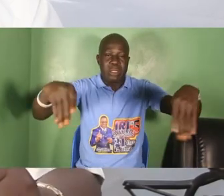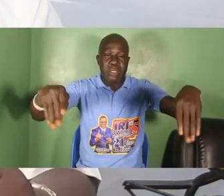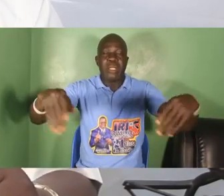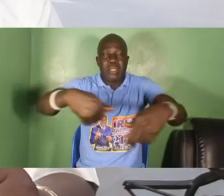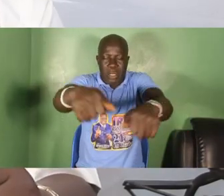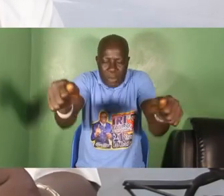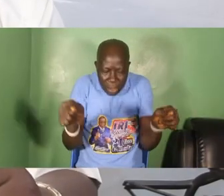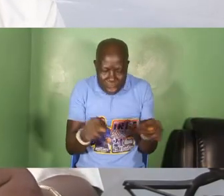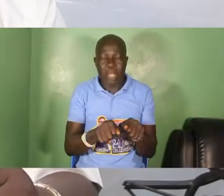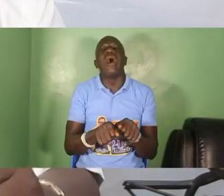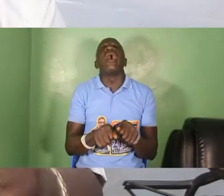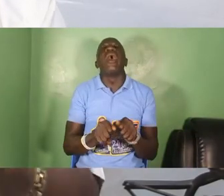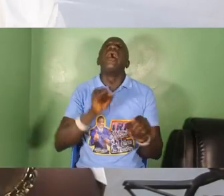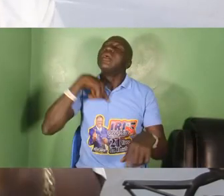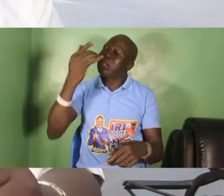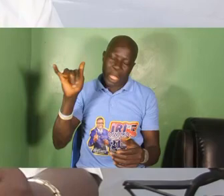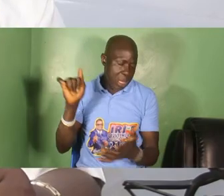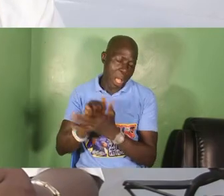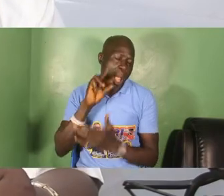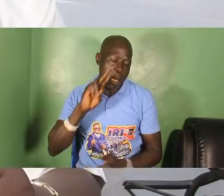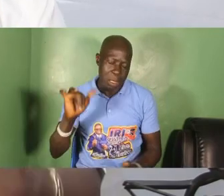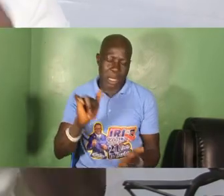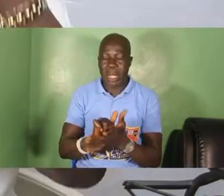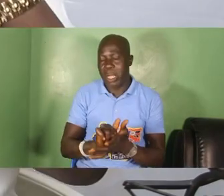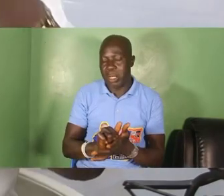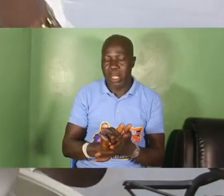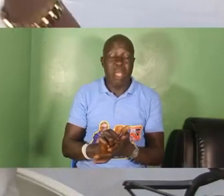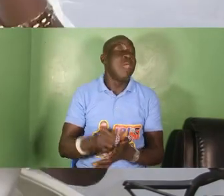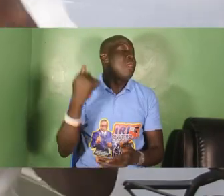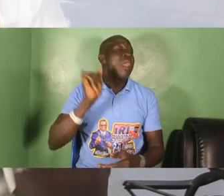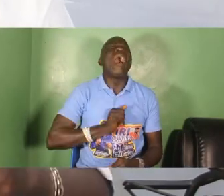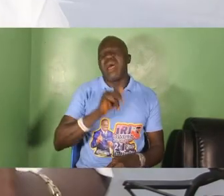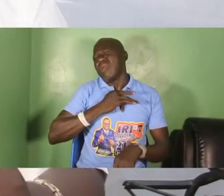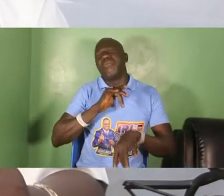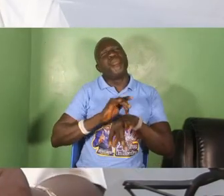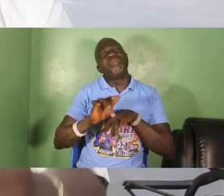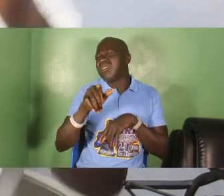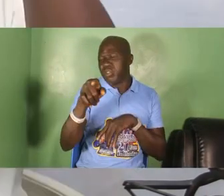were selling the same petty tree. She's told her that.